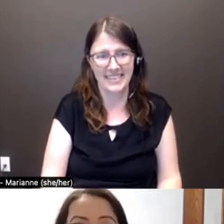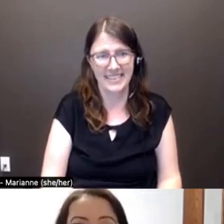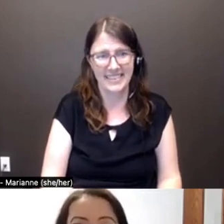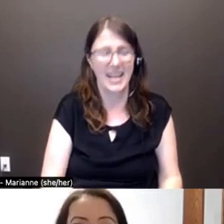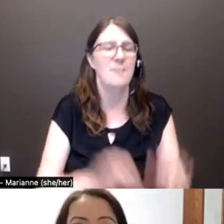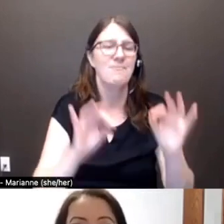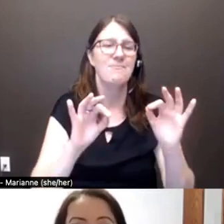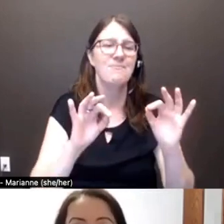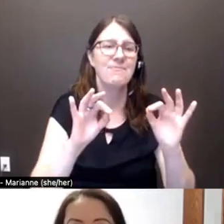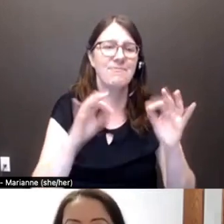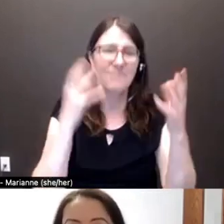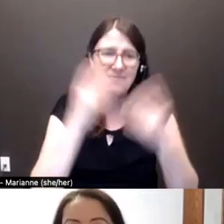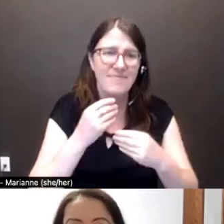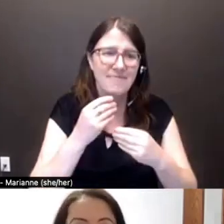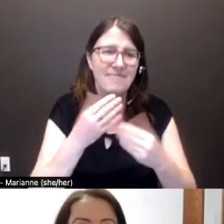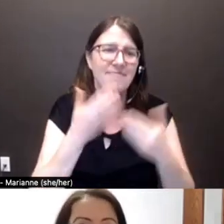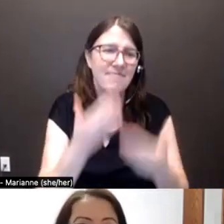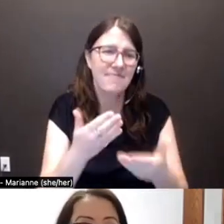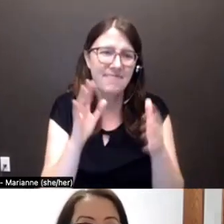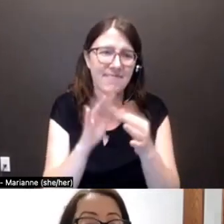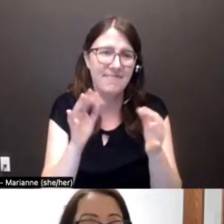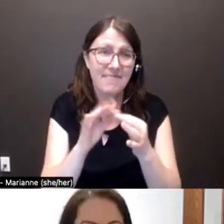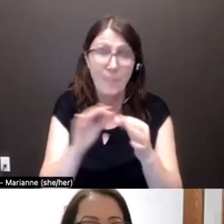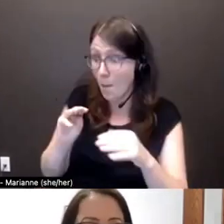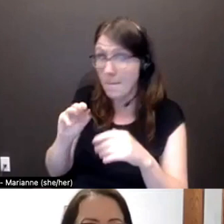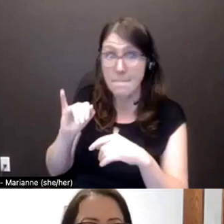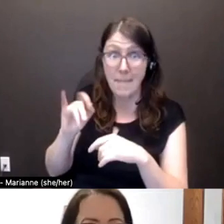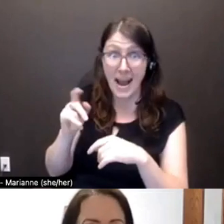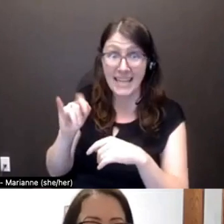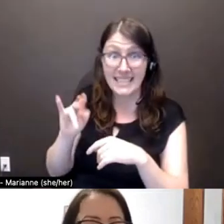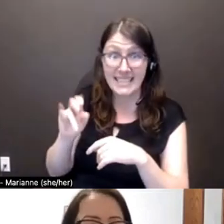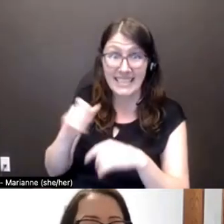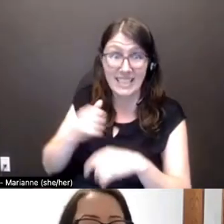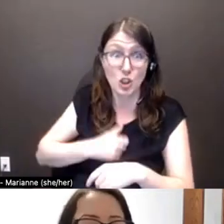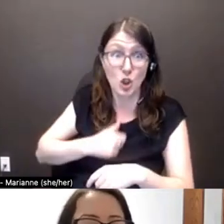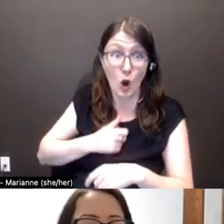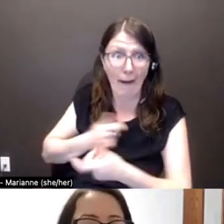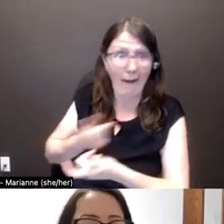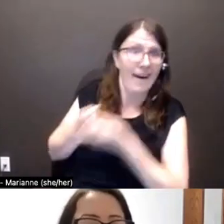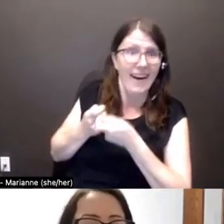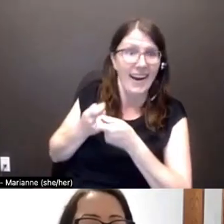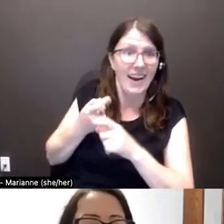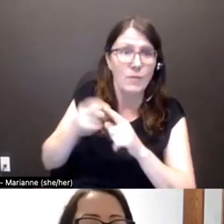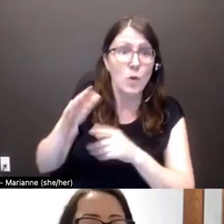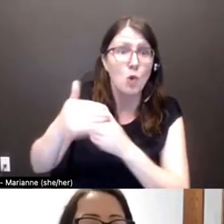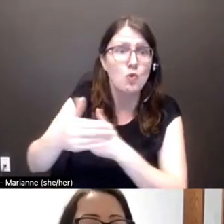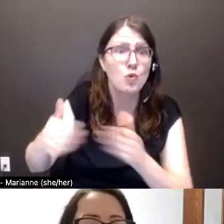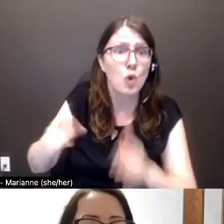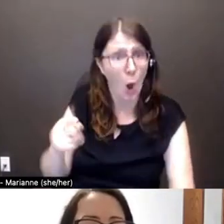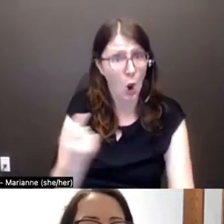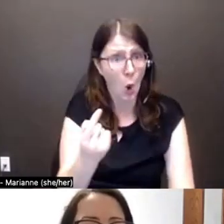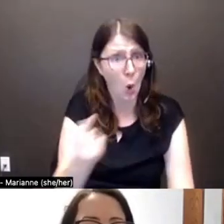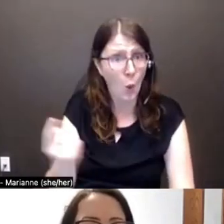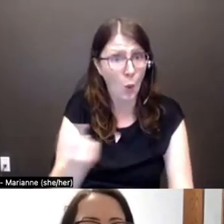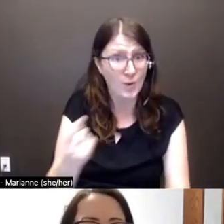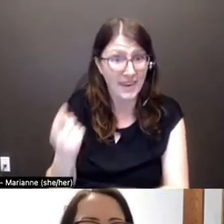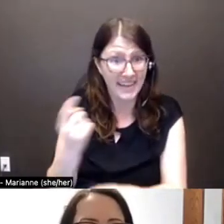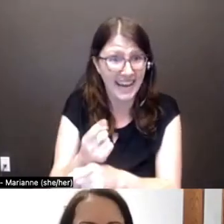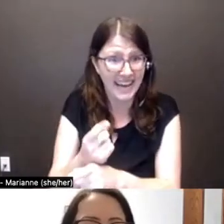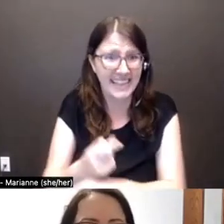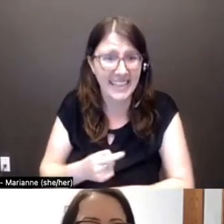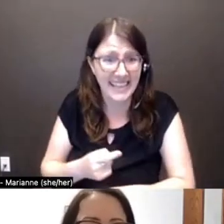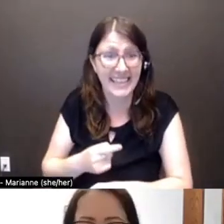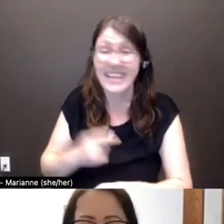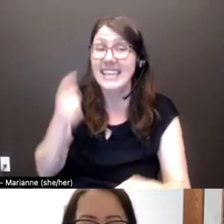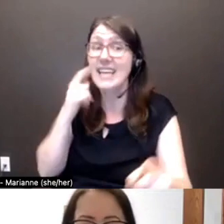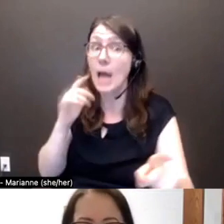Thank you so much, Behishta. And Maxine, I'm really sorry. I kind of pulled you out from your room because I think you were alone in that room. And Behishta was just sharing